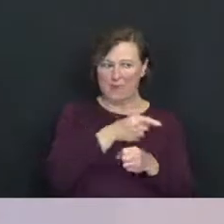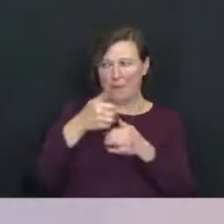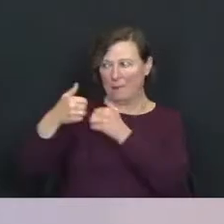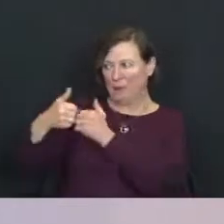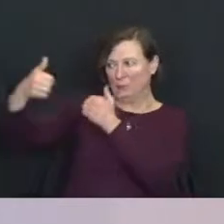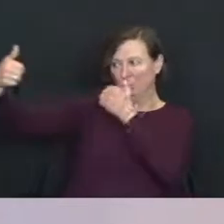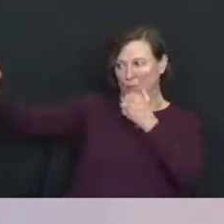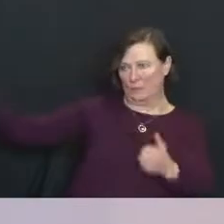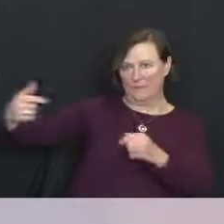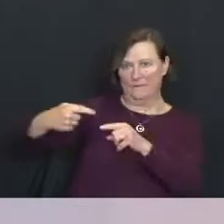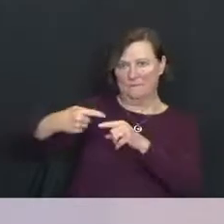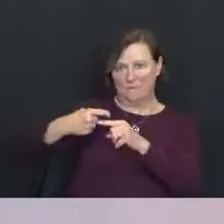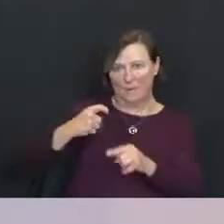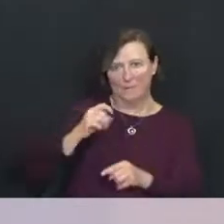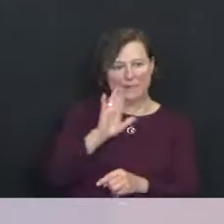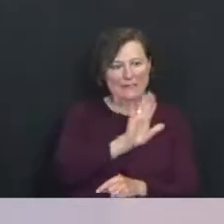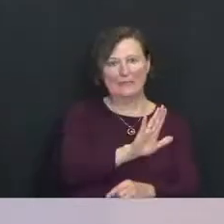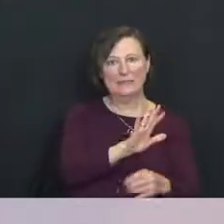his relationships.